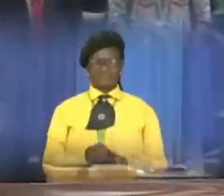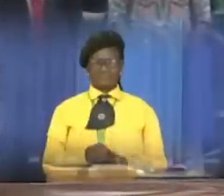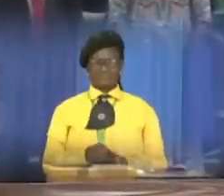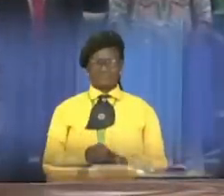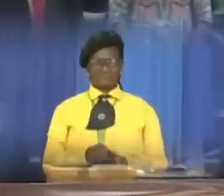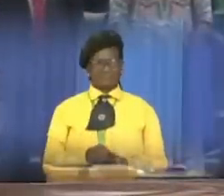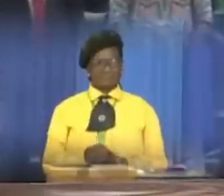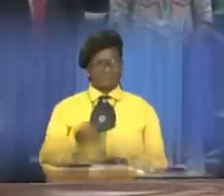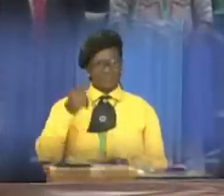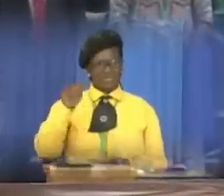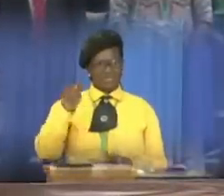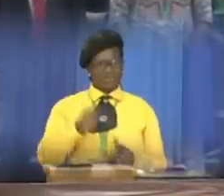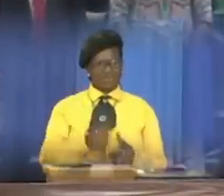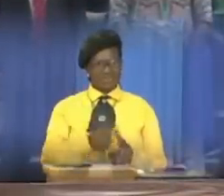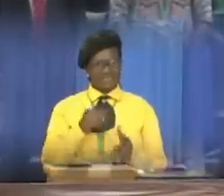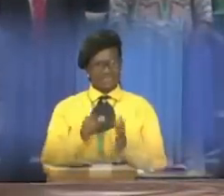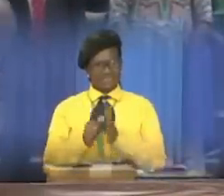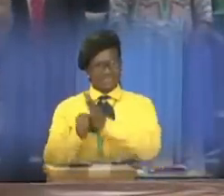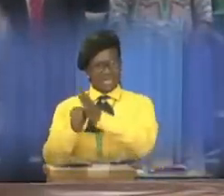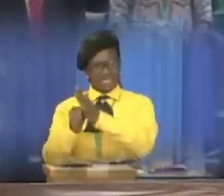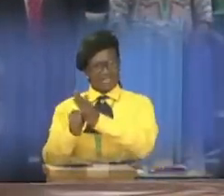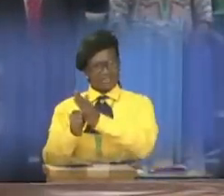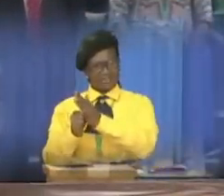the first sign